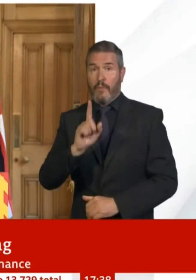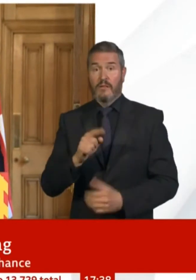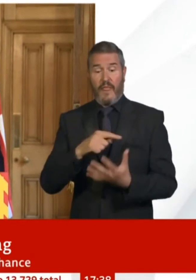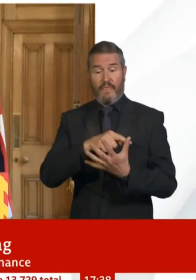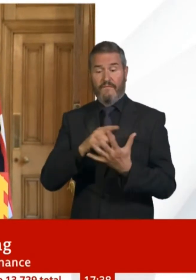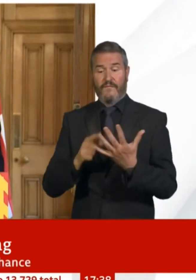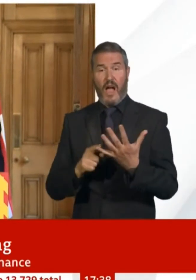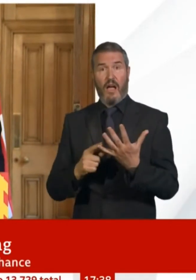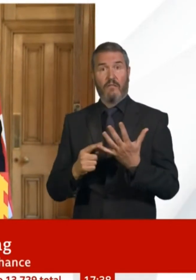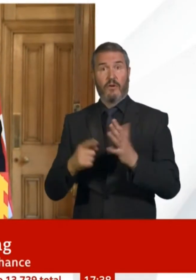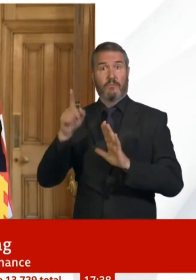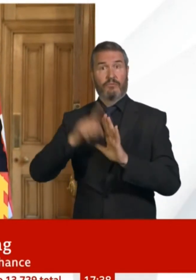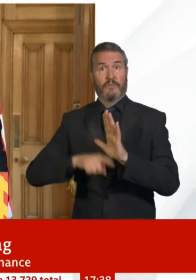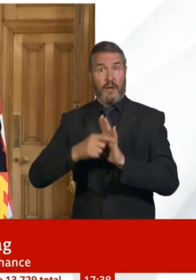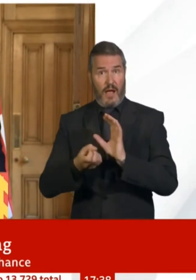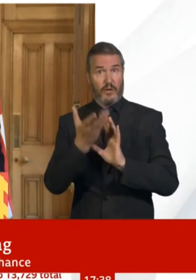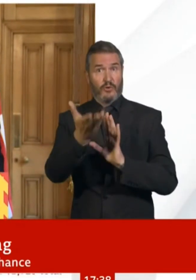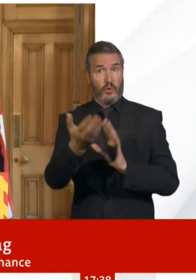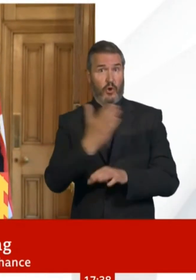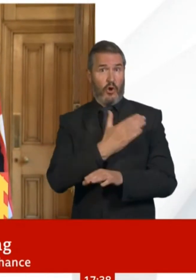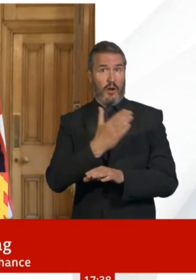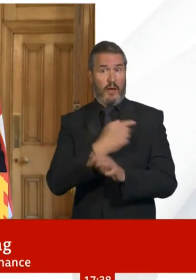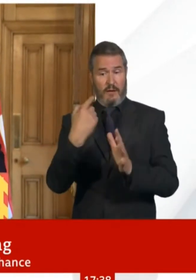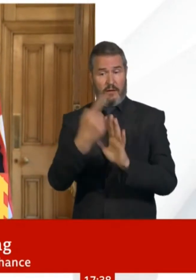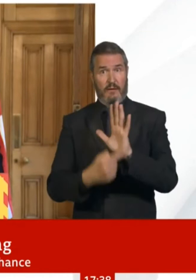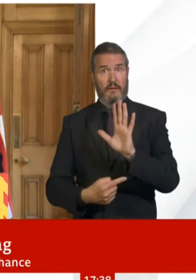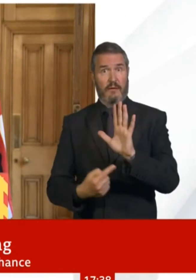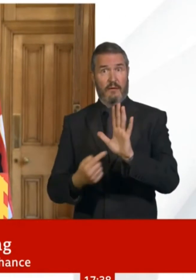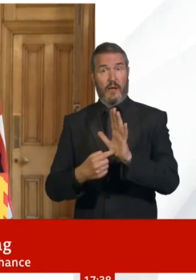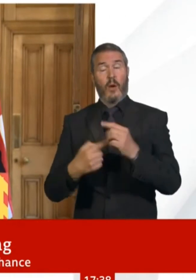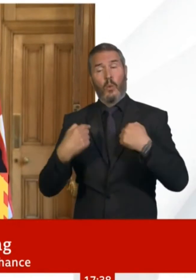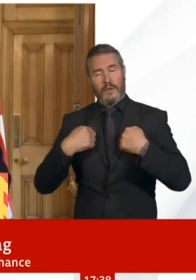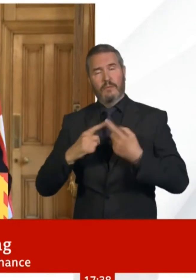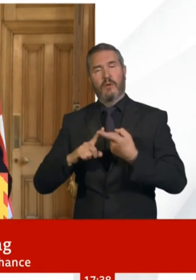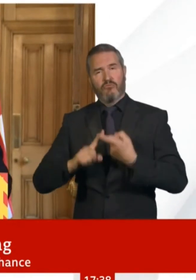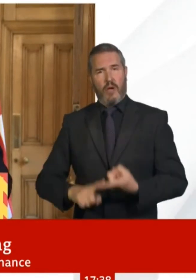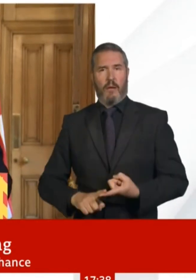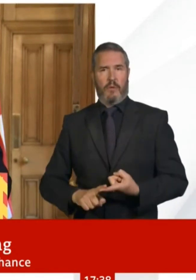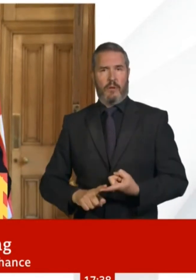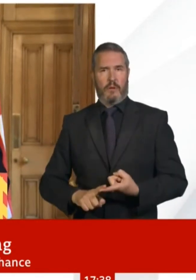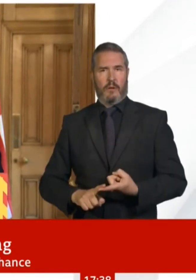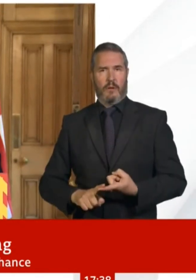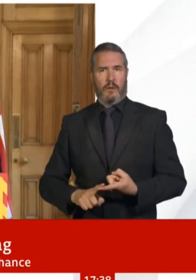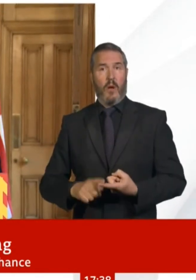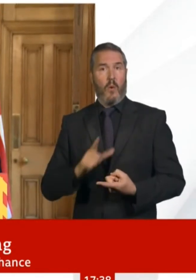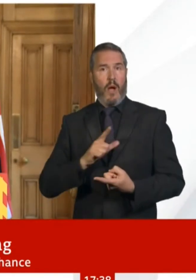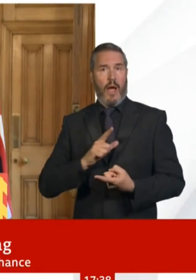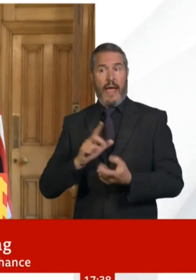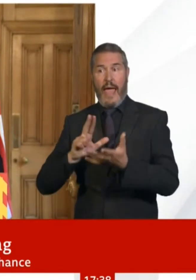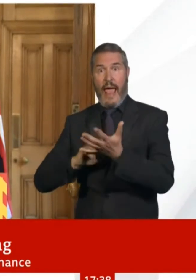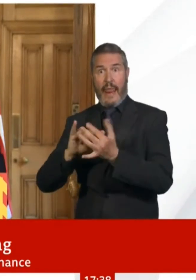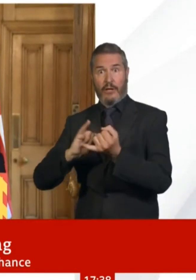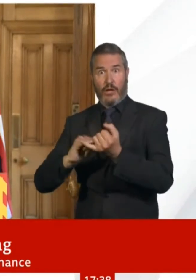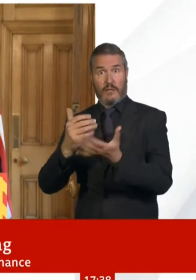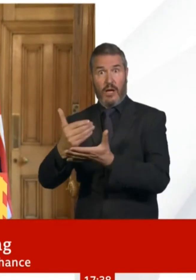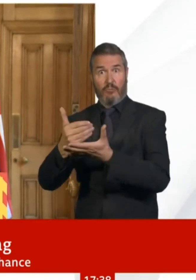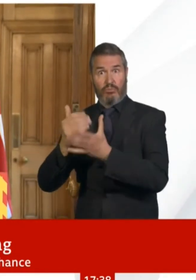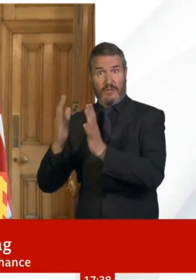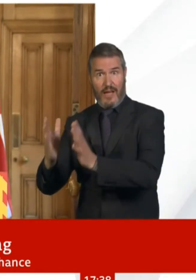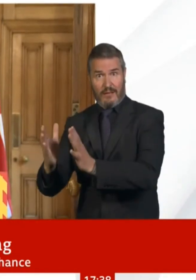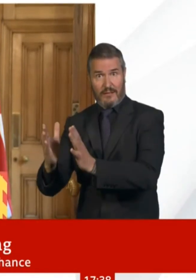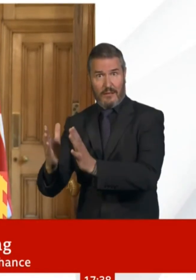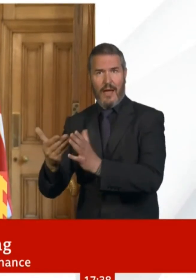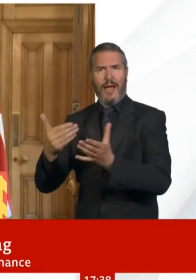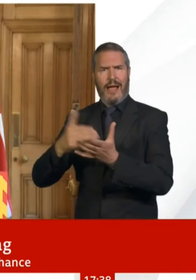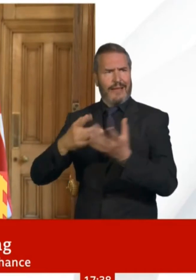that I set out. How do we do this in a reliable way which protects the NHS at the same time as